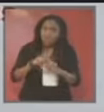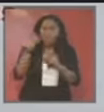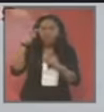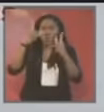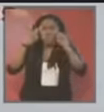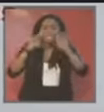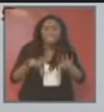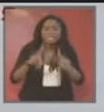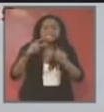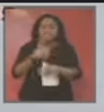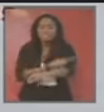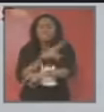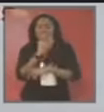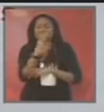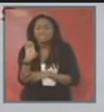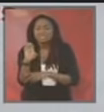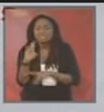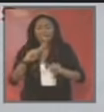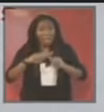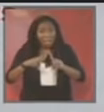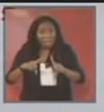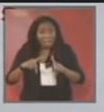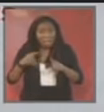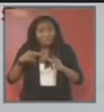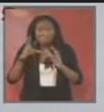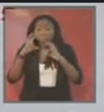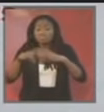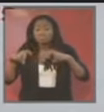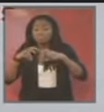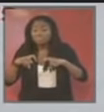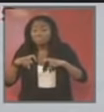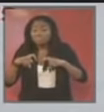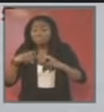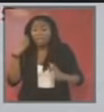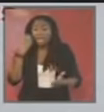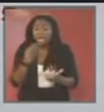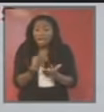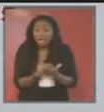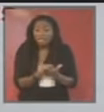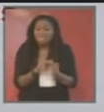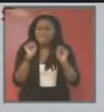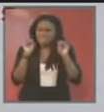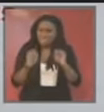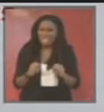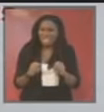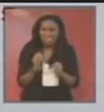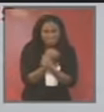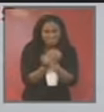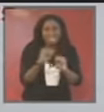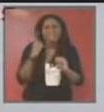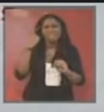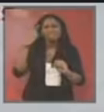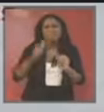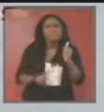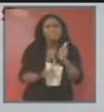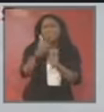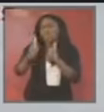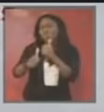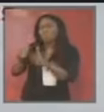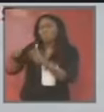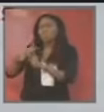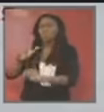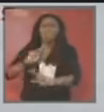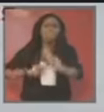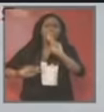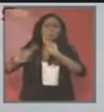the evidence indicates that the vaccine is safe for the majority of the world population, several ethnic